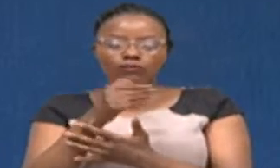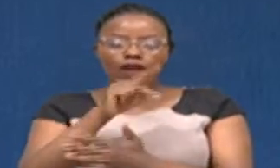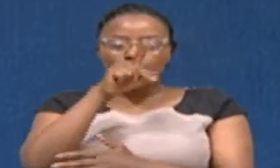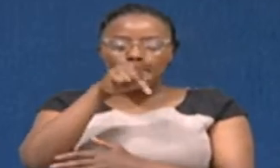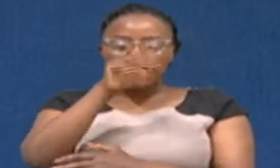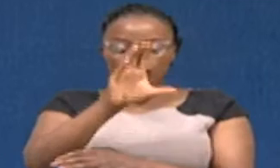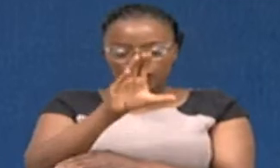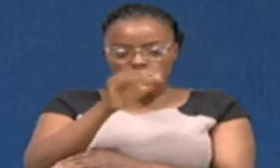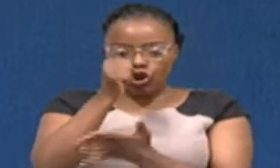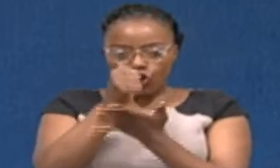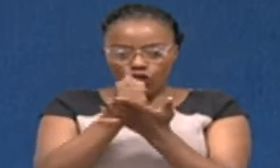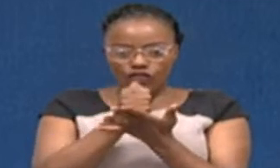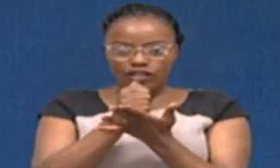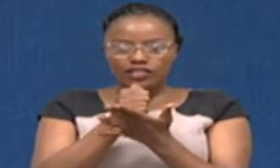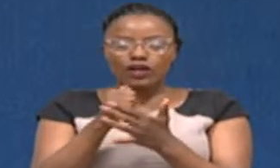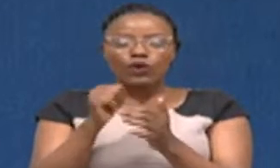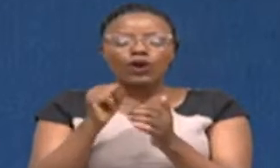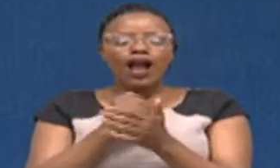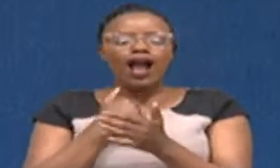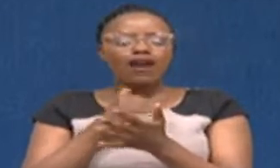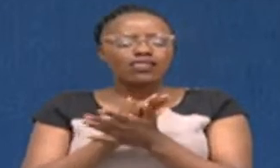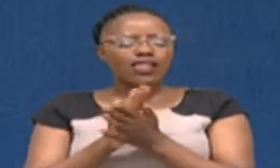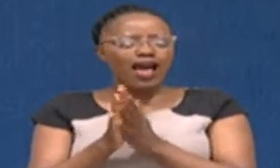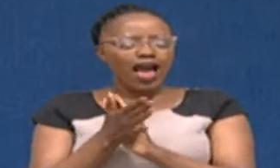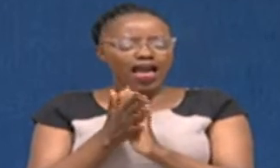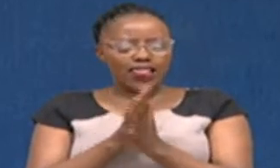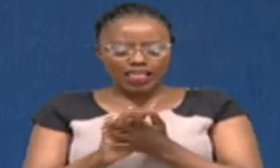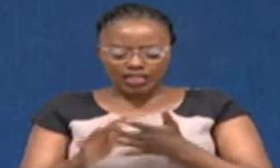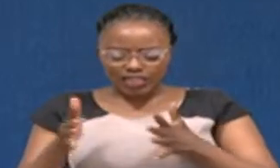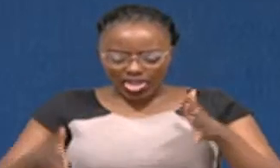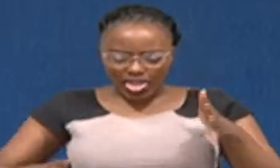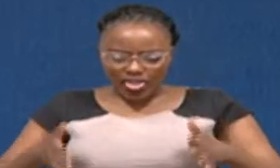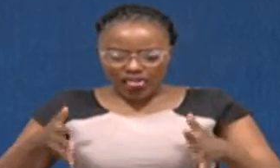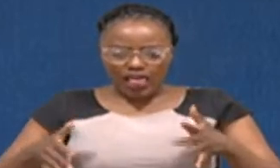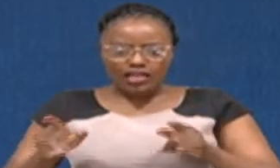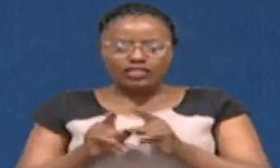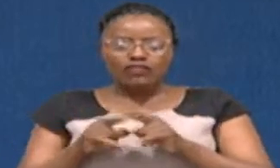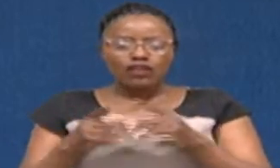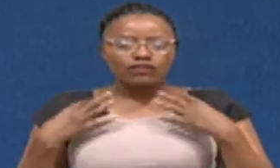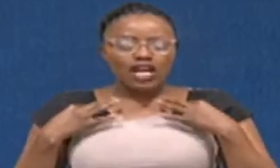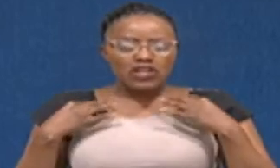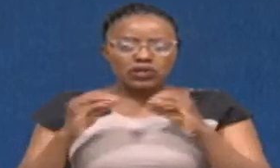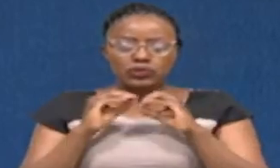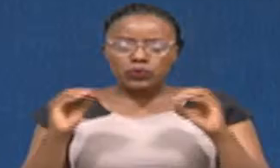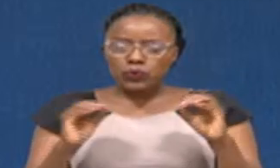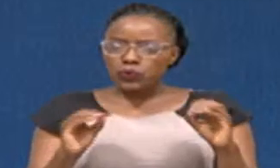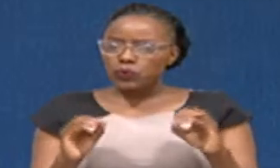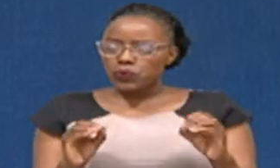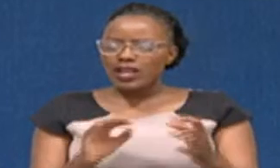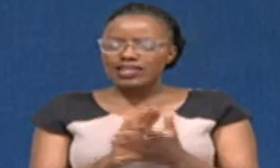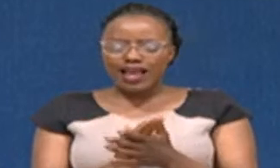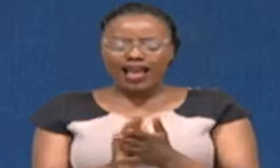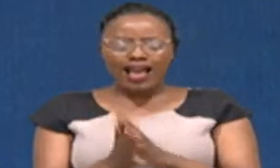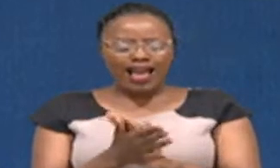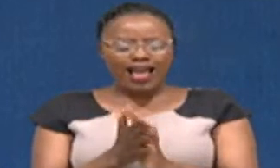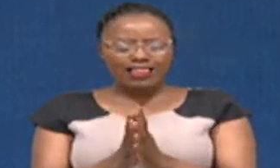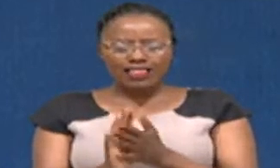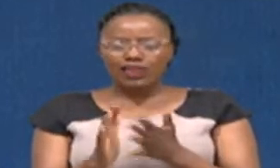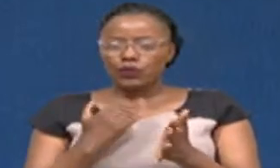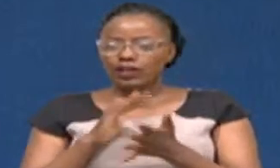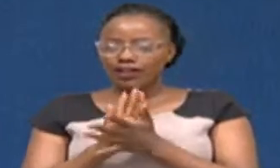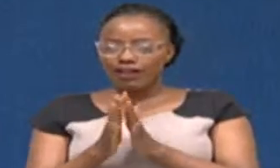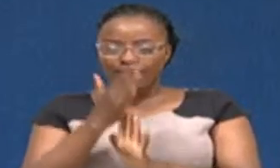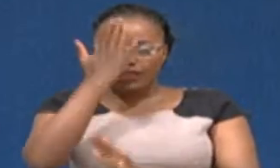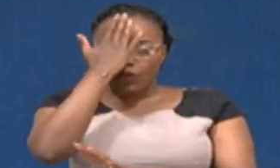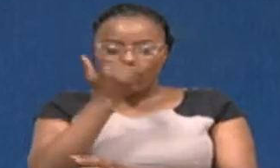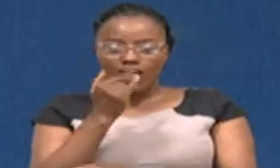office with completely nothing, not even address, not even nothing,